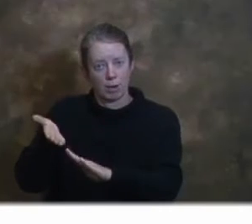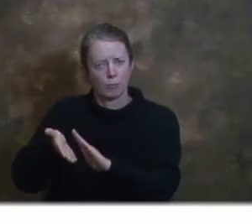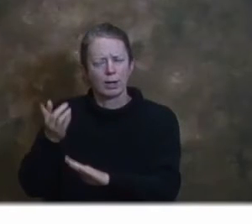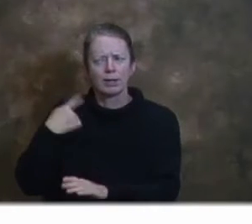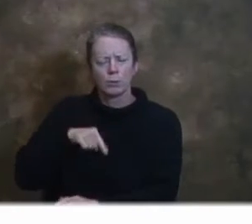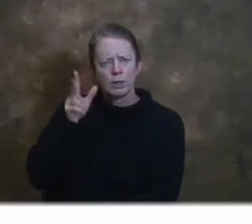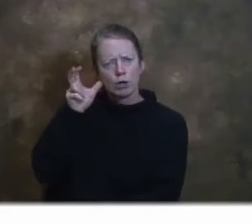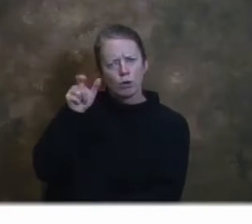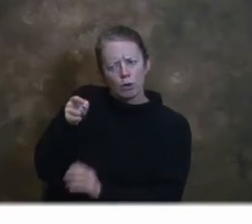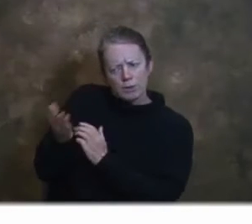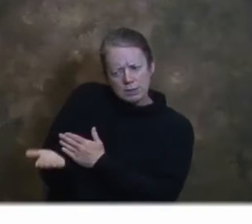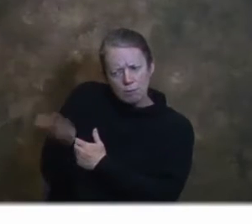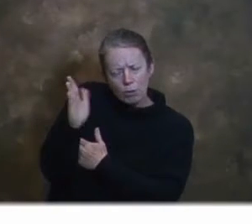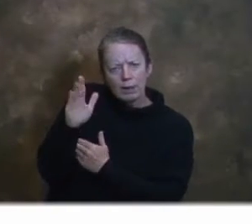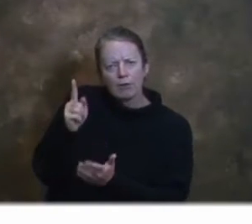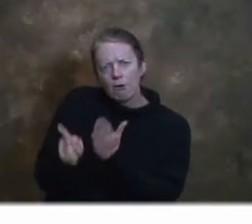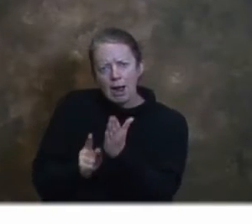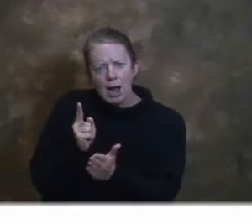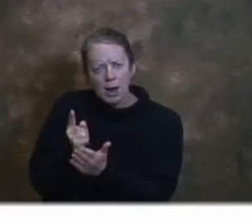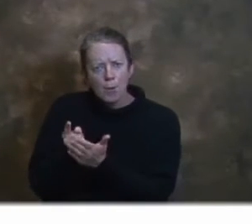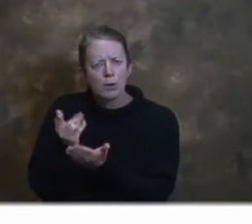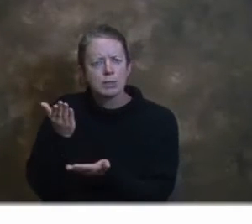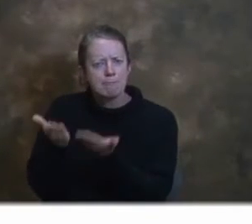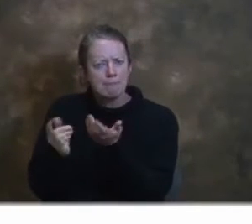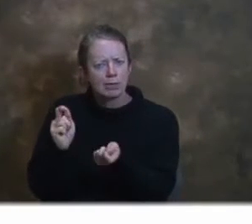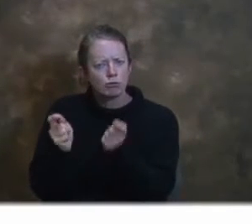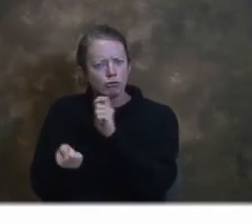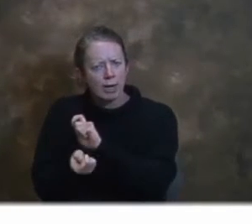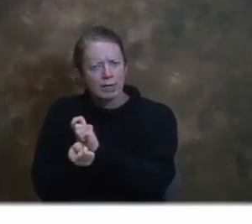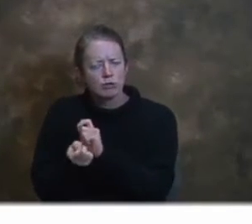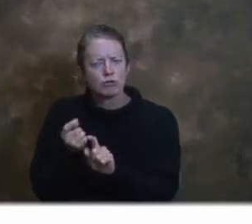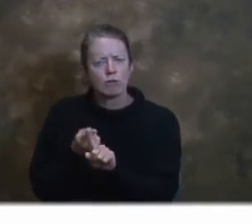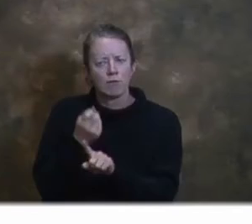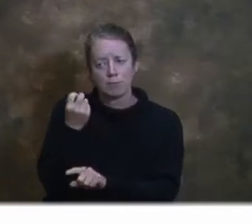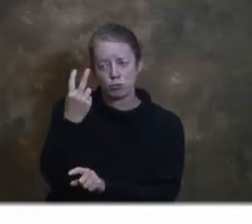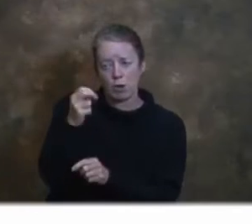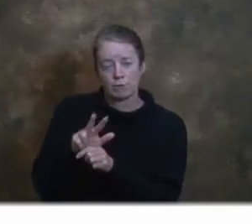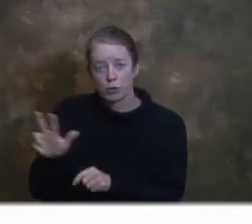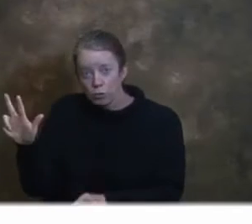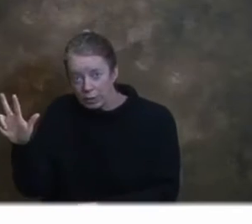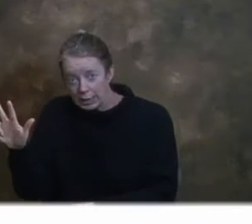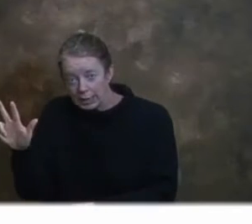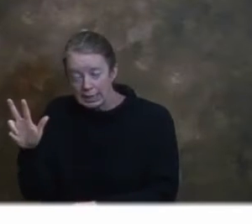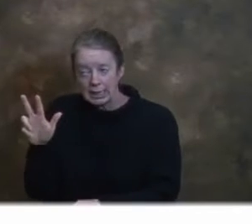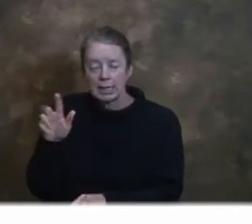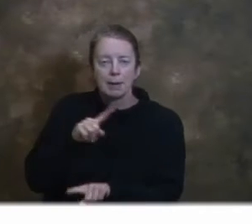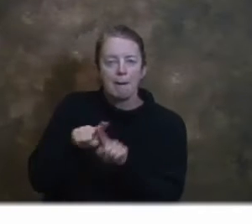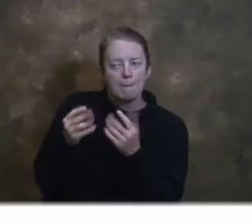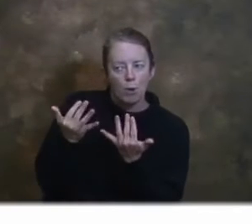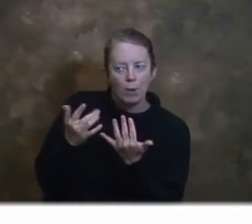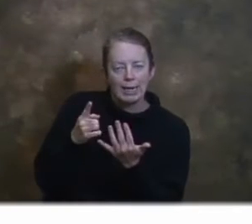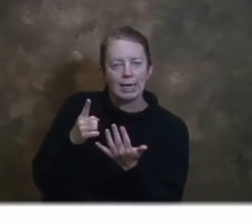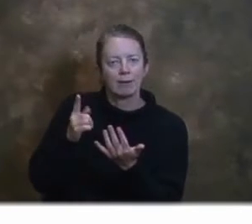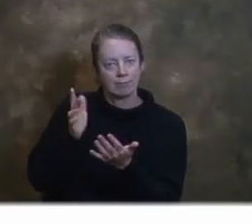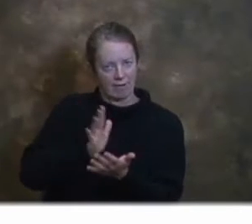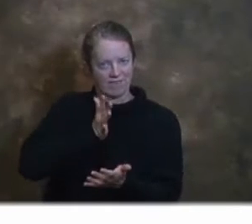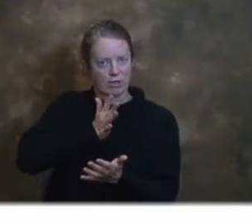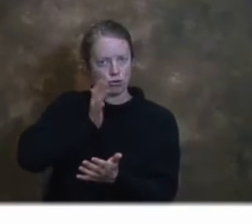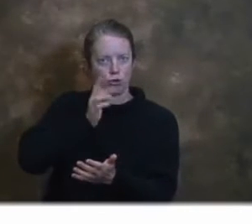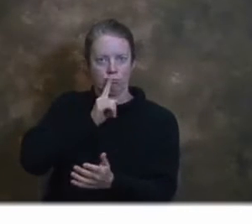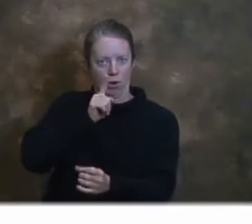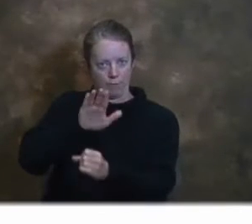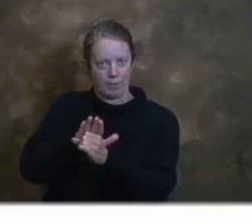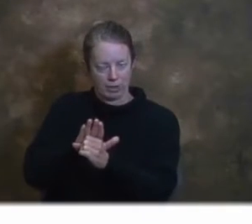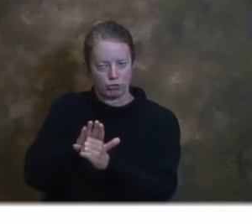this morning that those hours may be changing from 12 to 3 p.m., but I'm waiting for official confirmation on that, as the